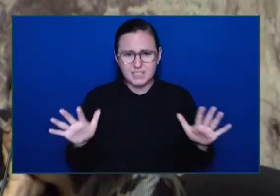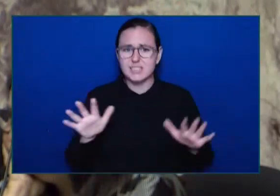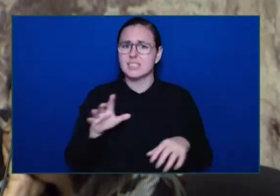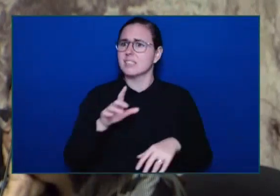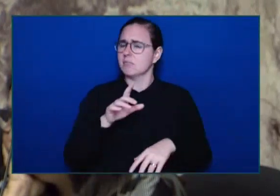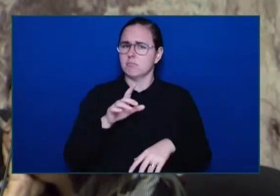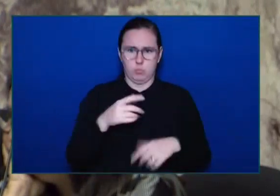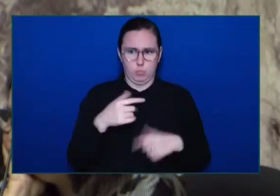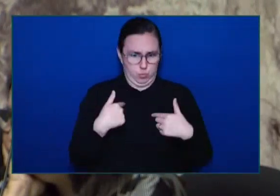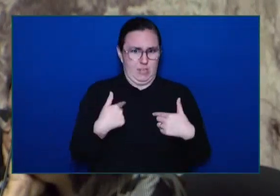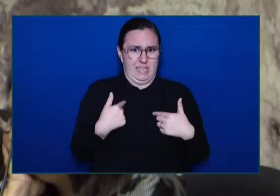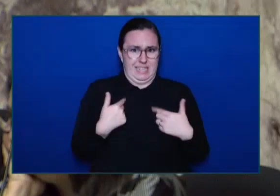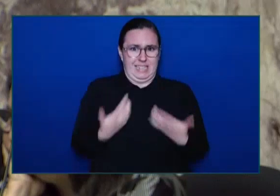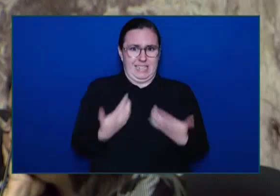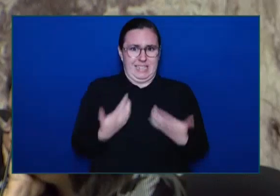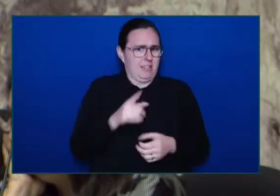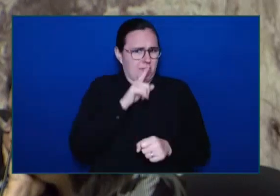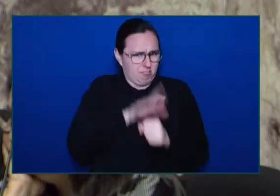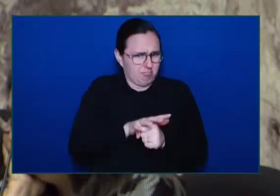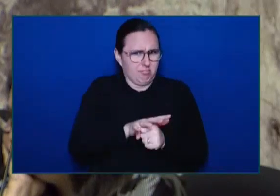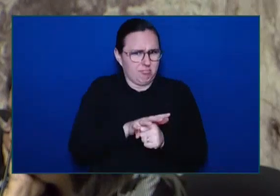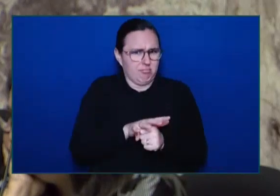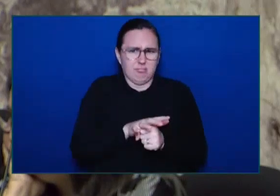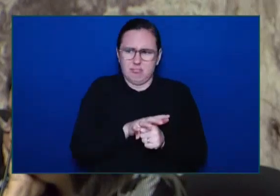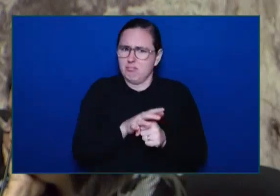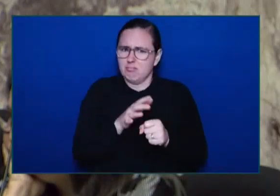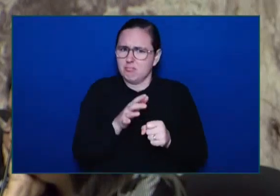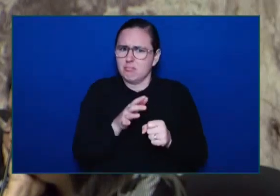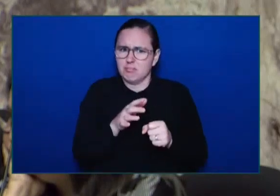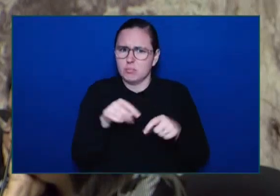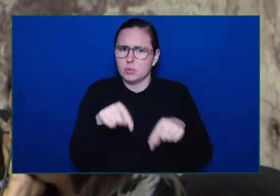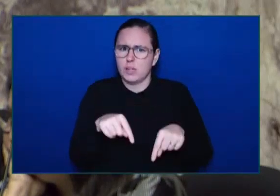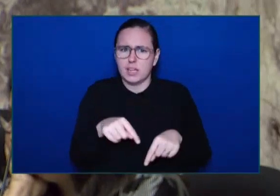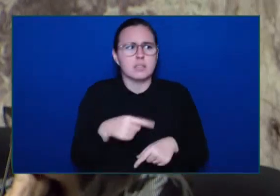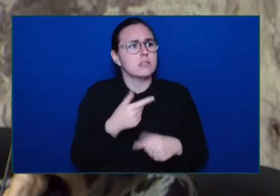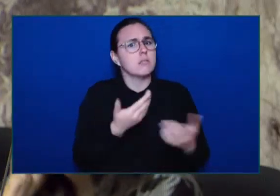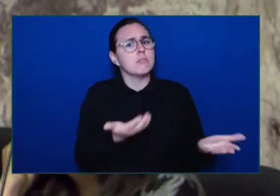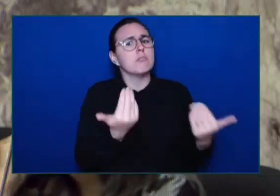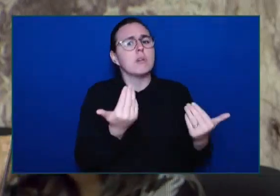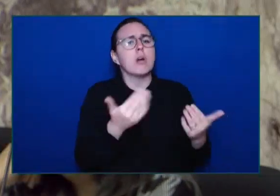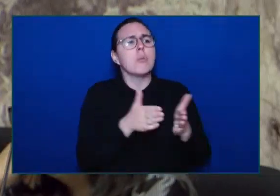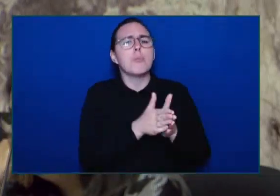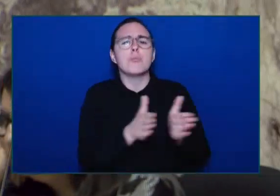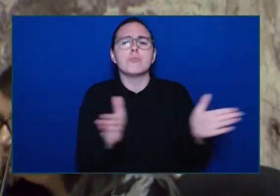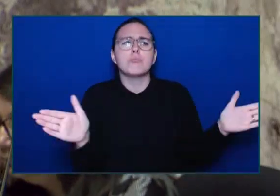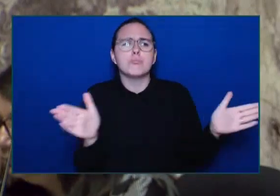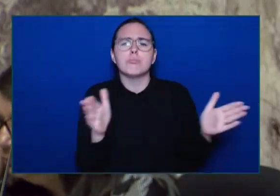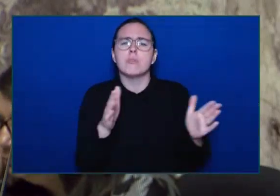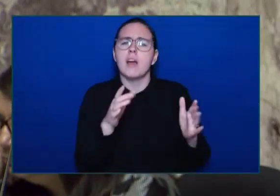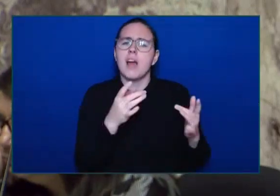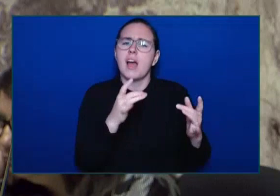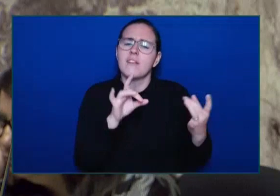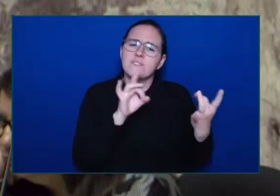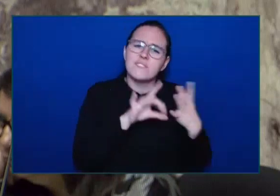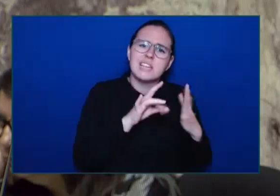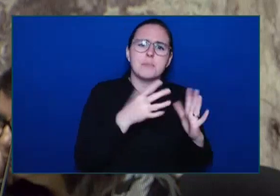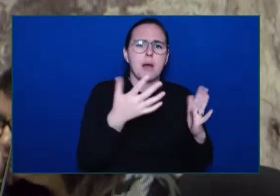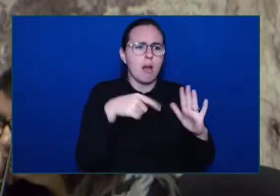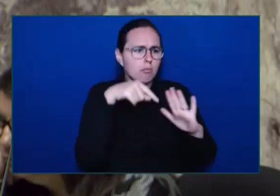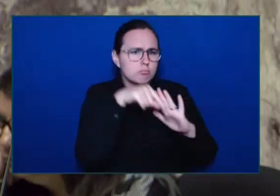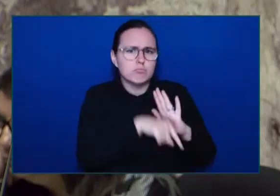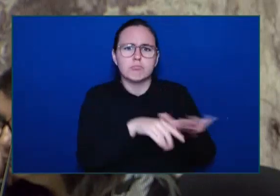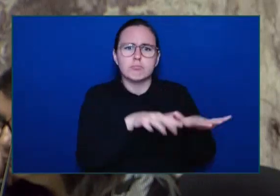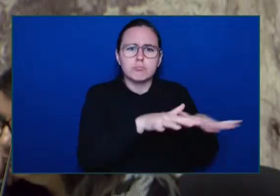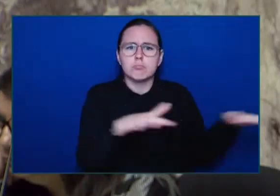deeper engagement, and so we will continue doing that, Honourable Speaker. That's with families, with stakeholders, with advocates, with people with